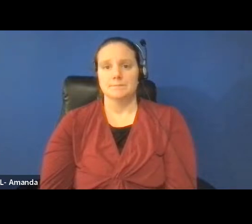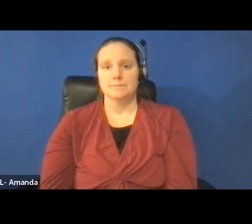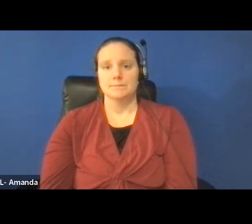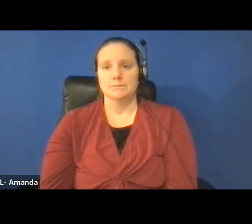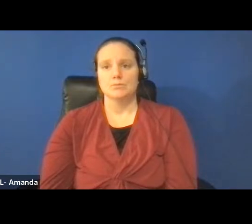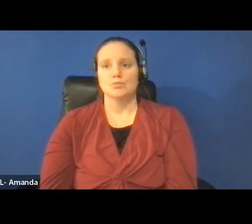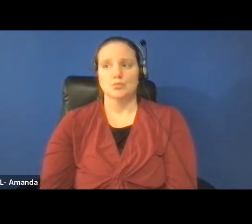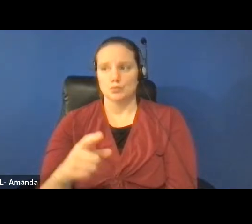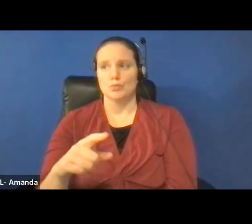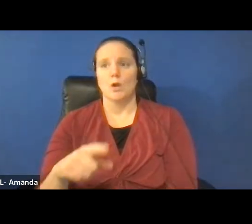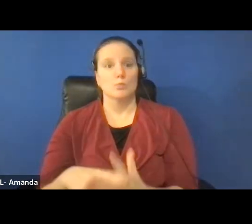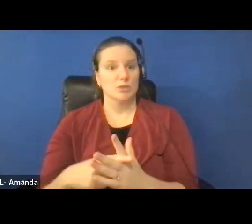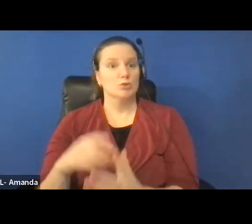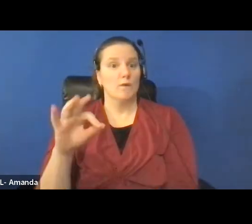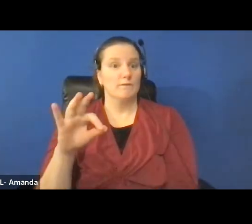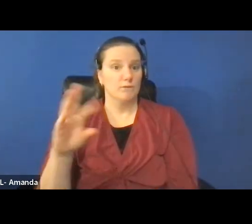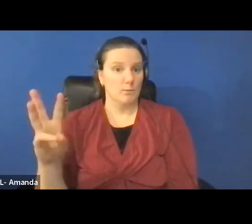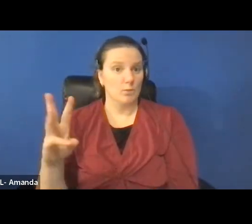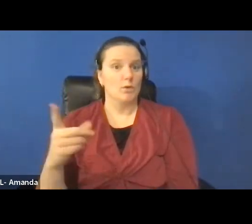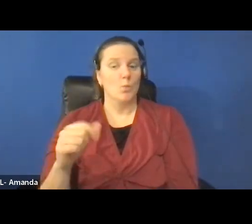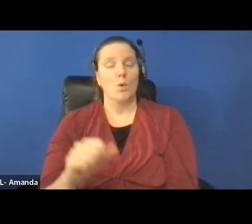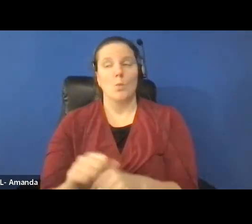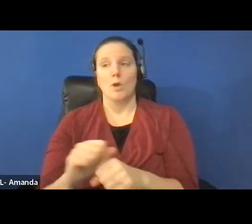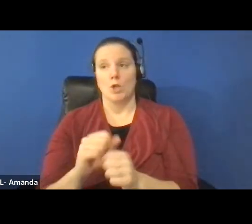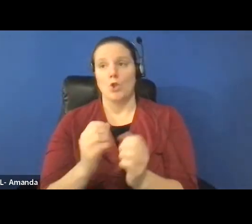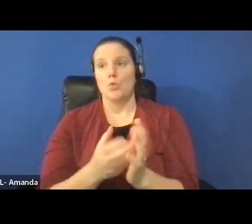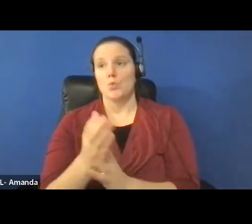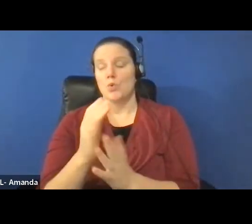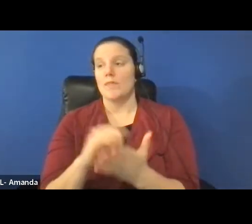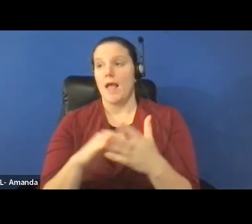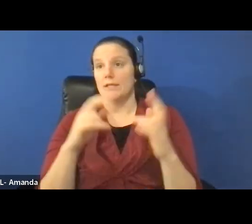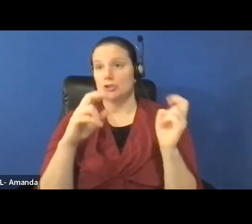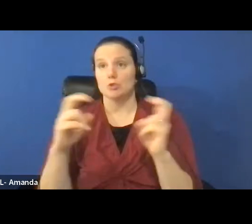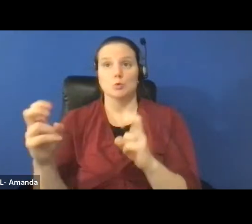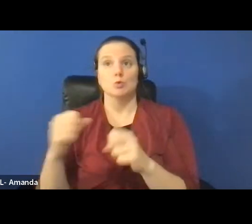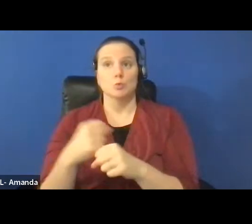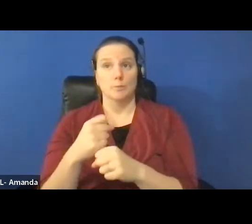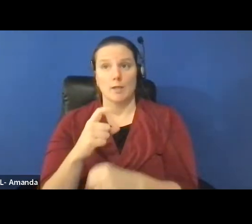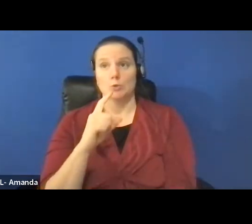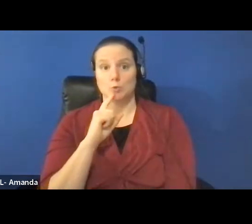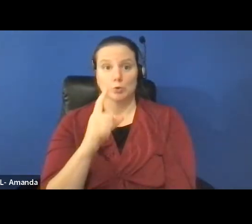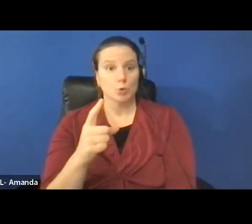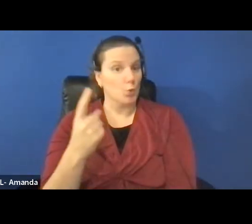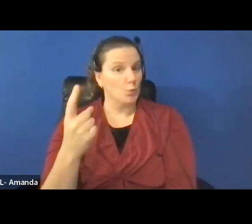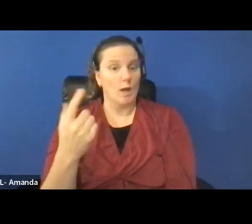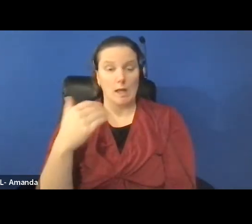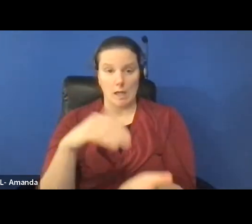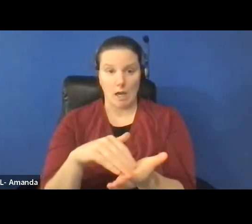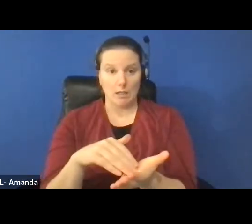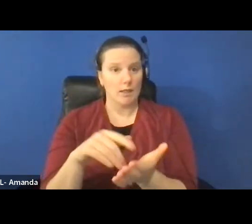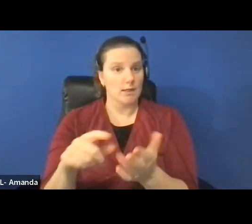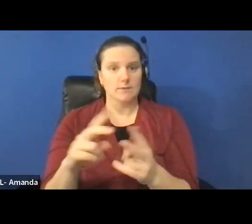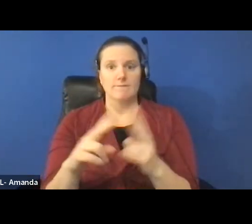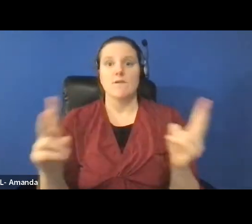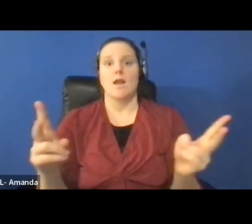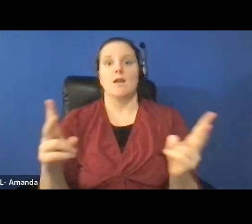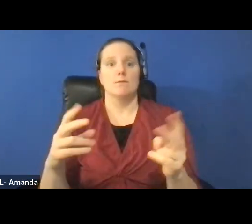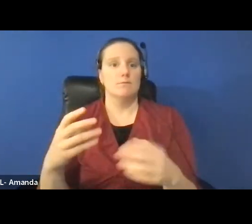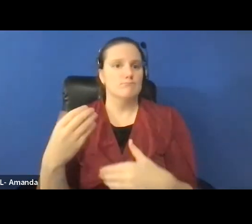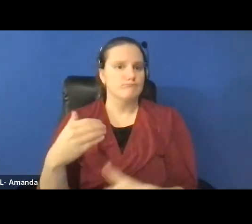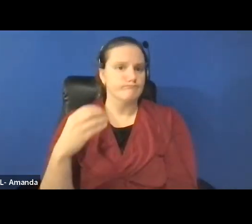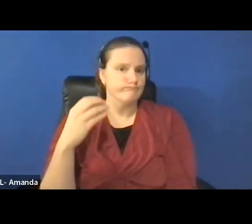to our original framework. So we're working through those issues to make sure that once again, this is a very